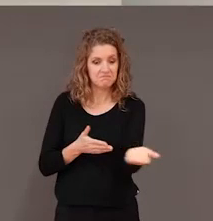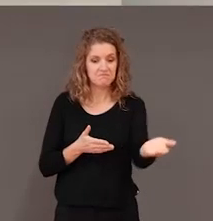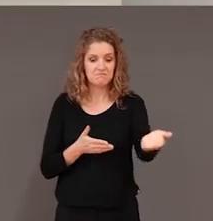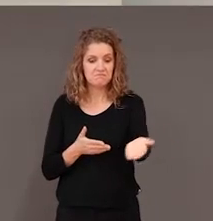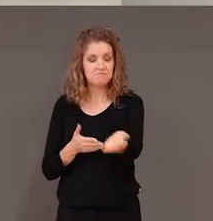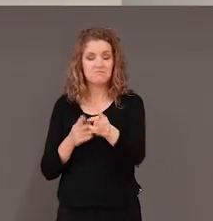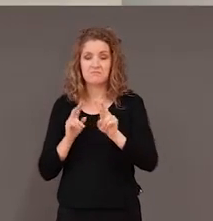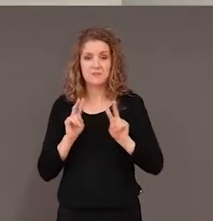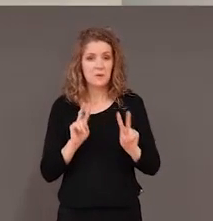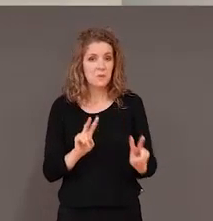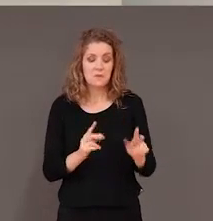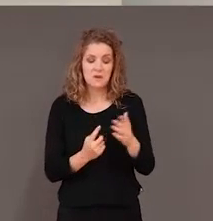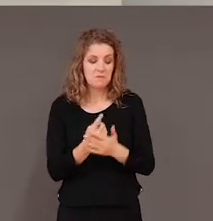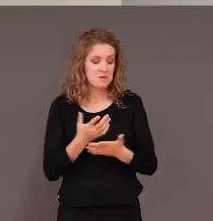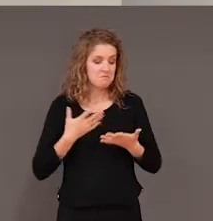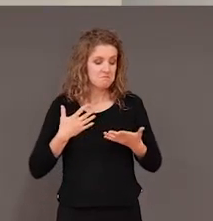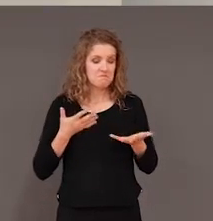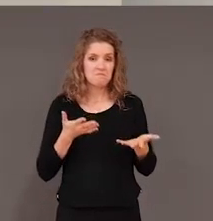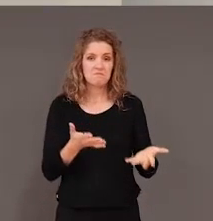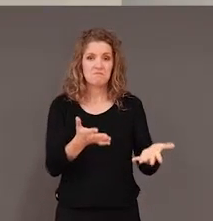another time.